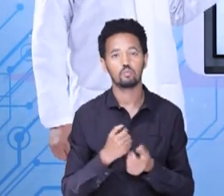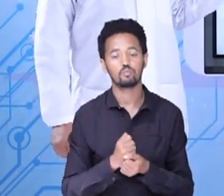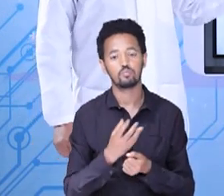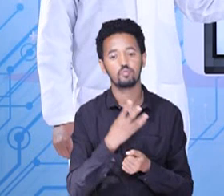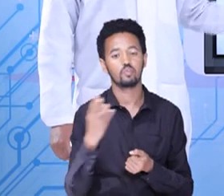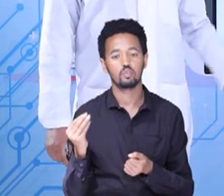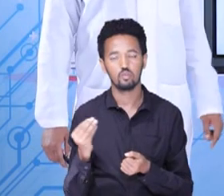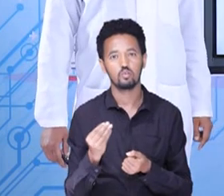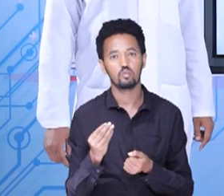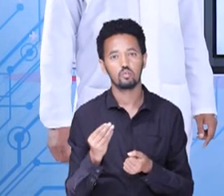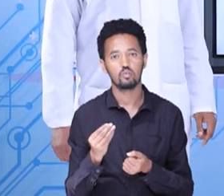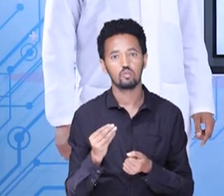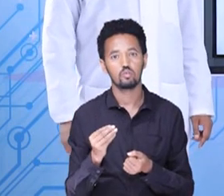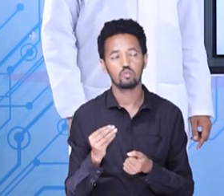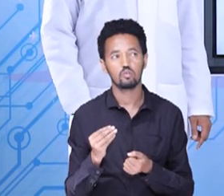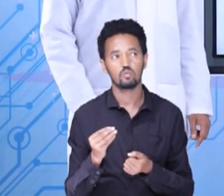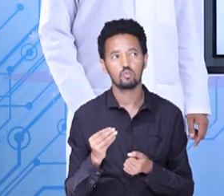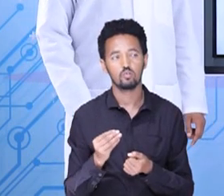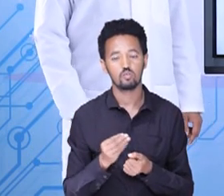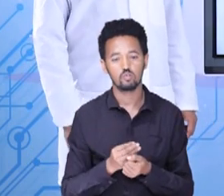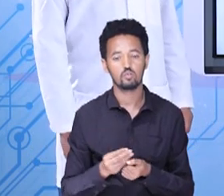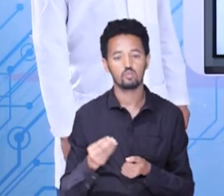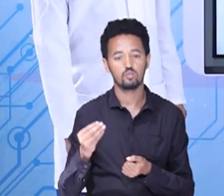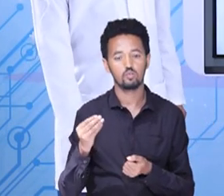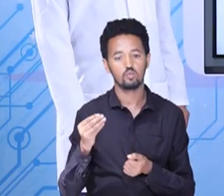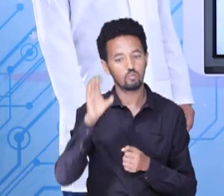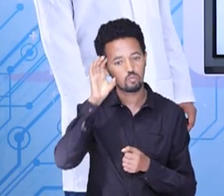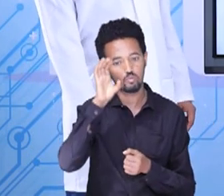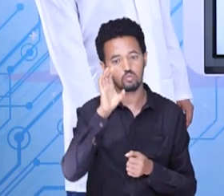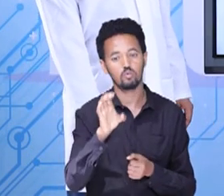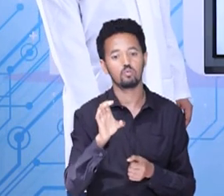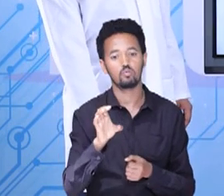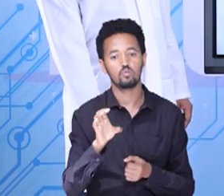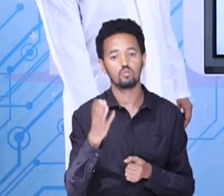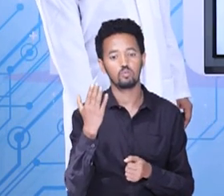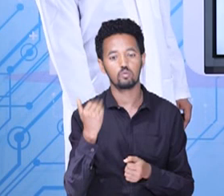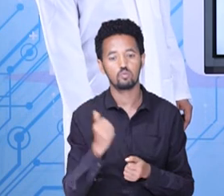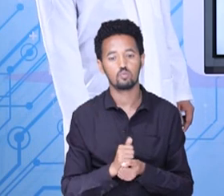and consolidation of autocratic power.